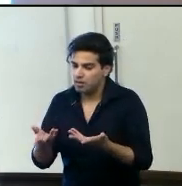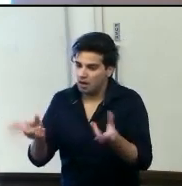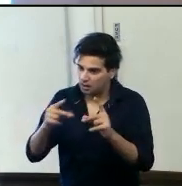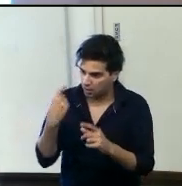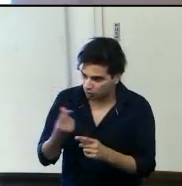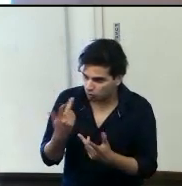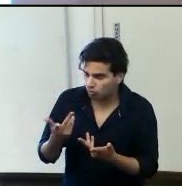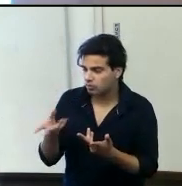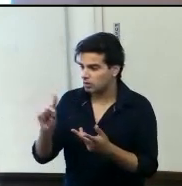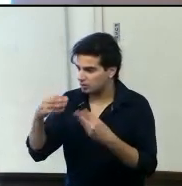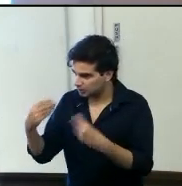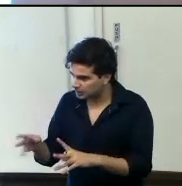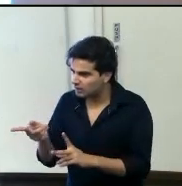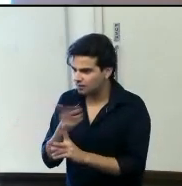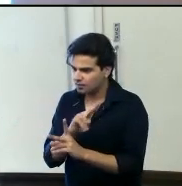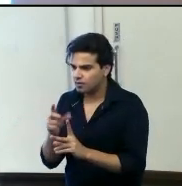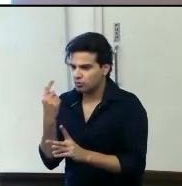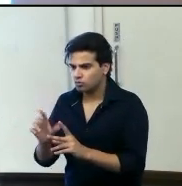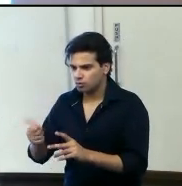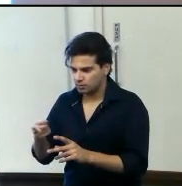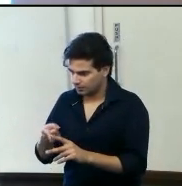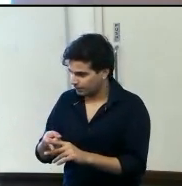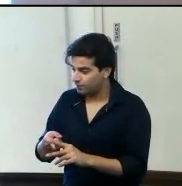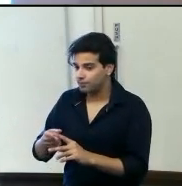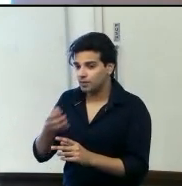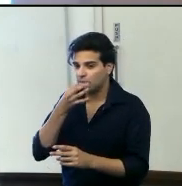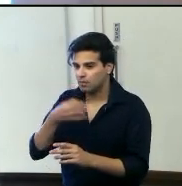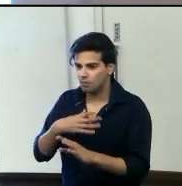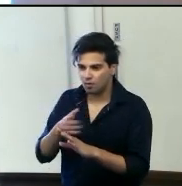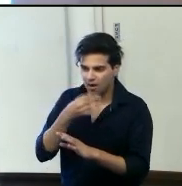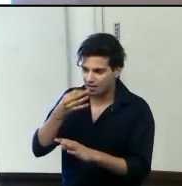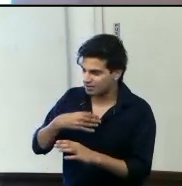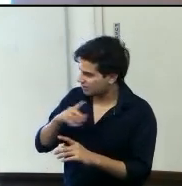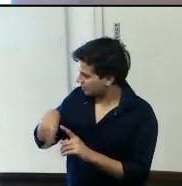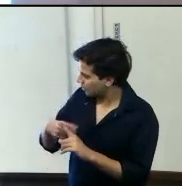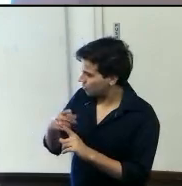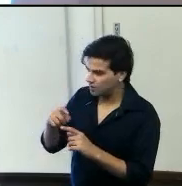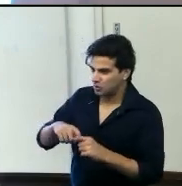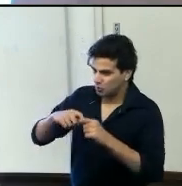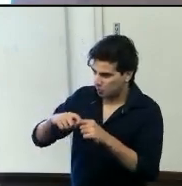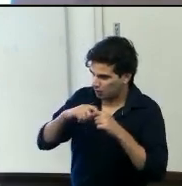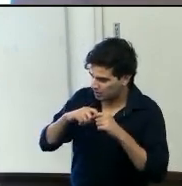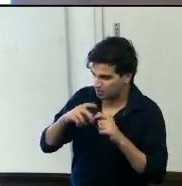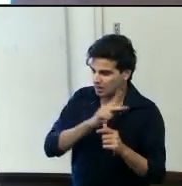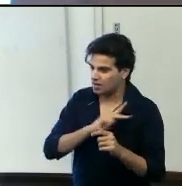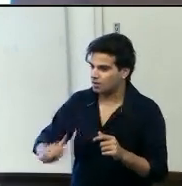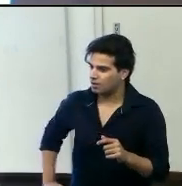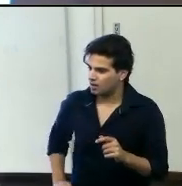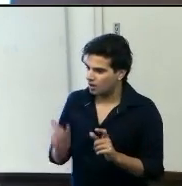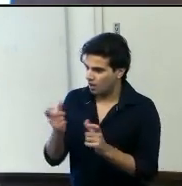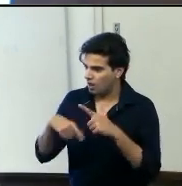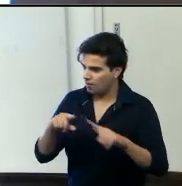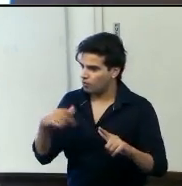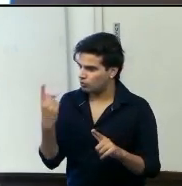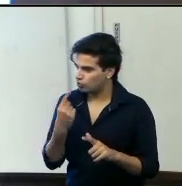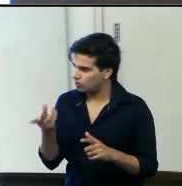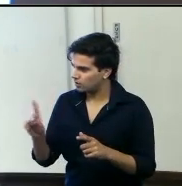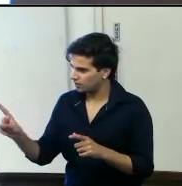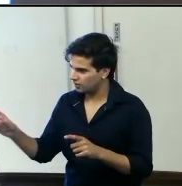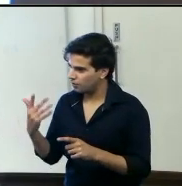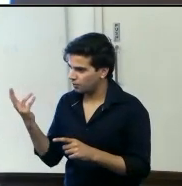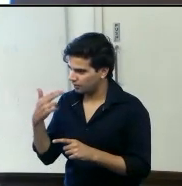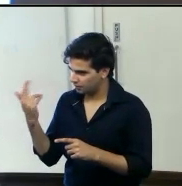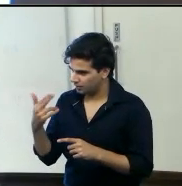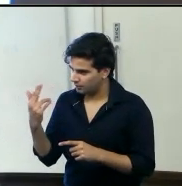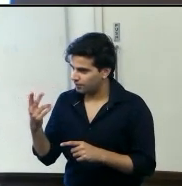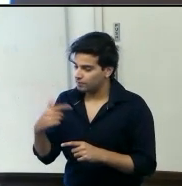you can rewrite and all that. And then you asked about the specific question of using Kannada as a language. One is